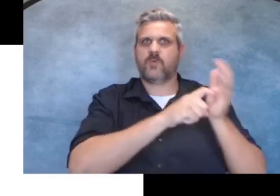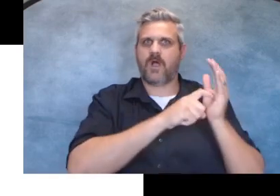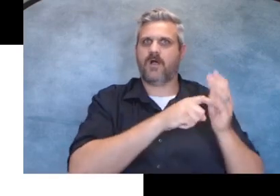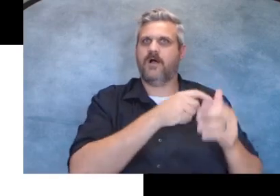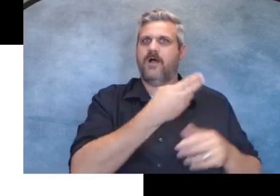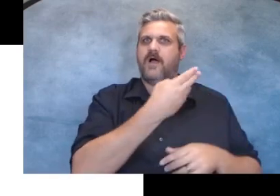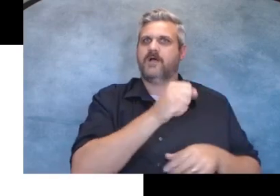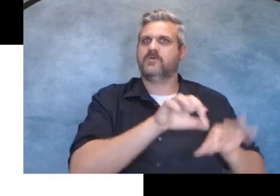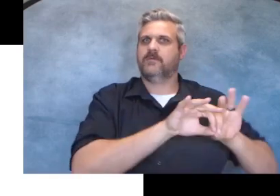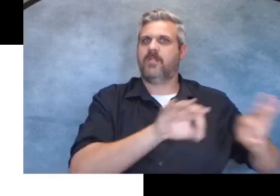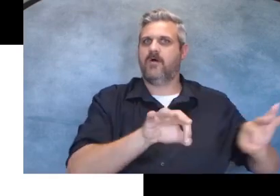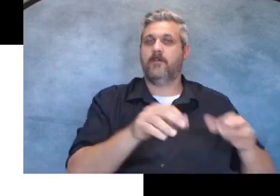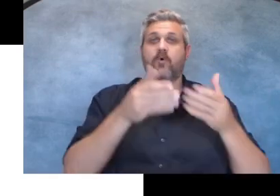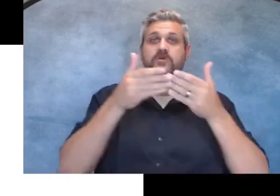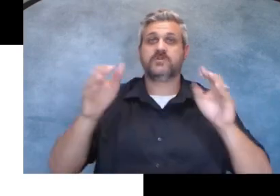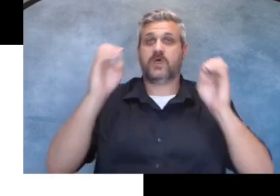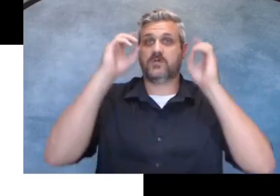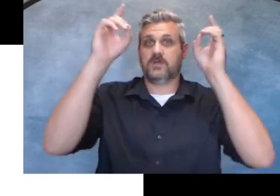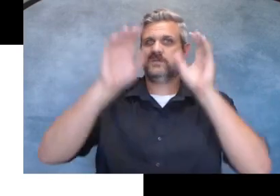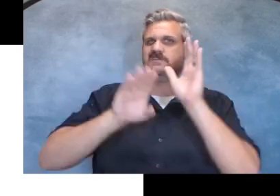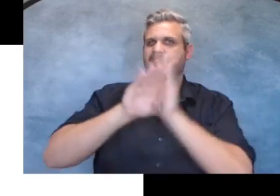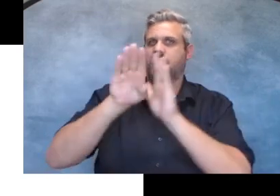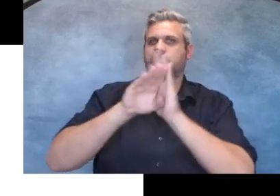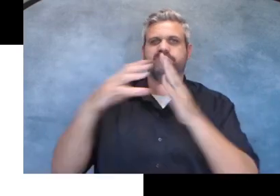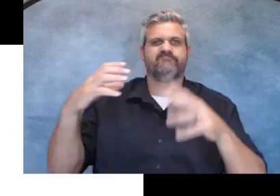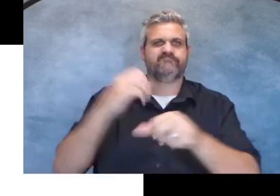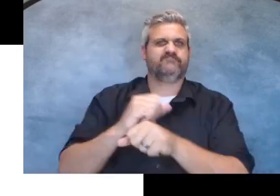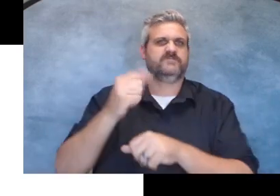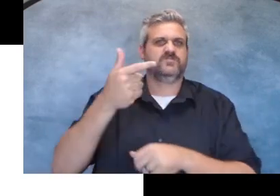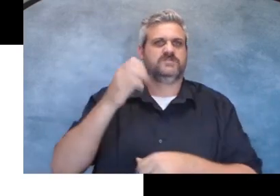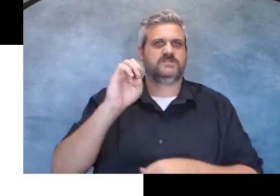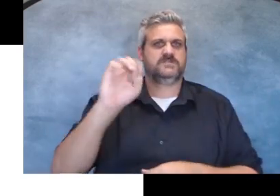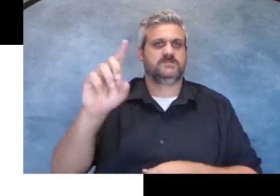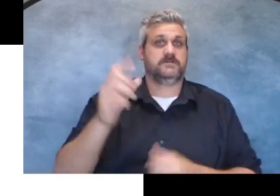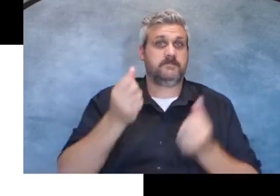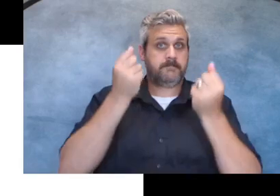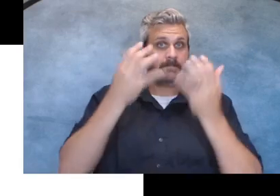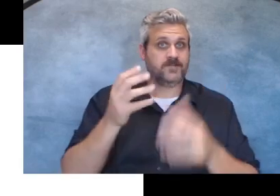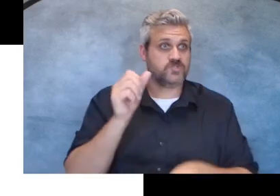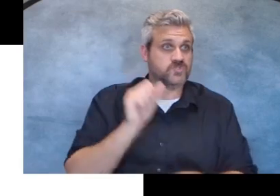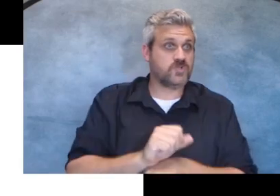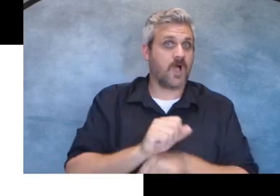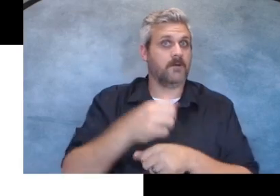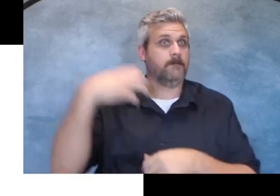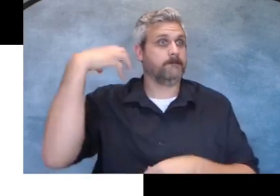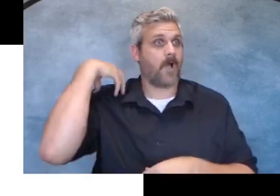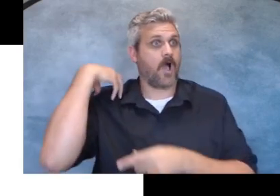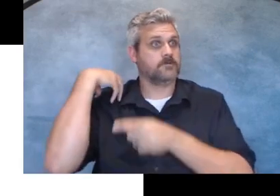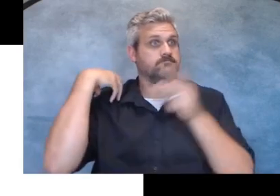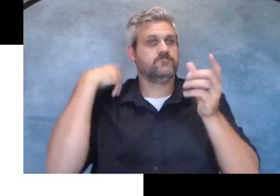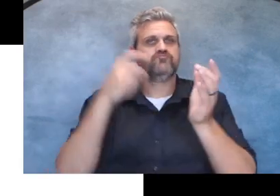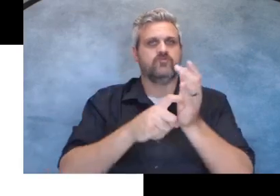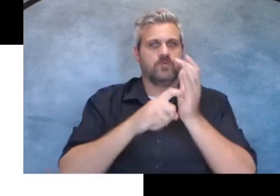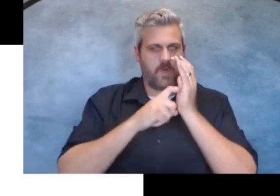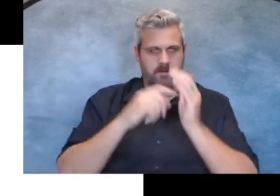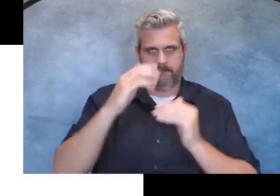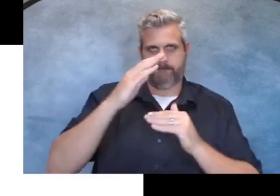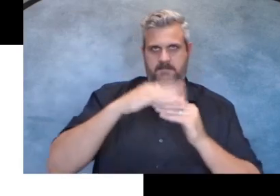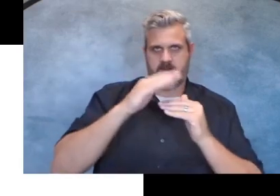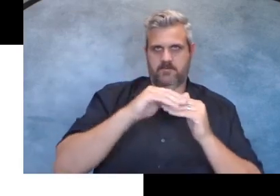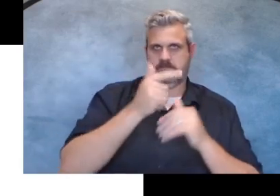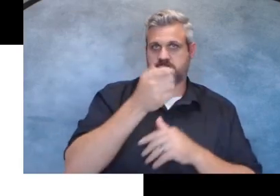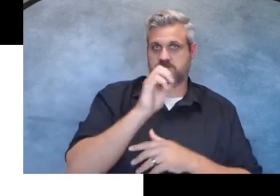diploma or general education development, GED. Many jobs and employers require at least a high school diploma